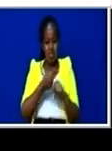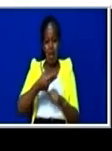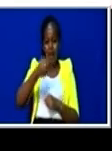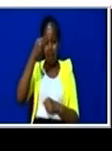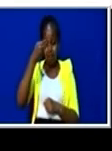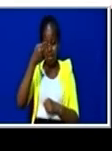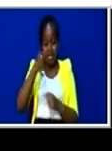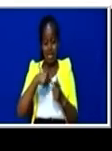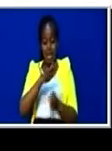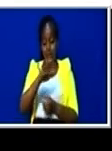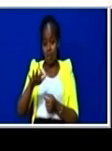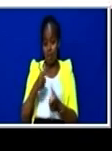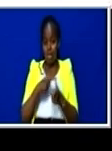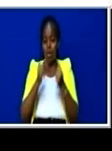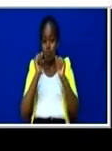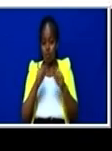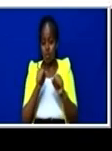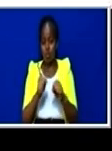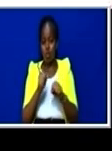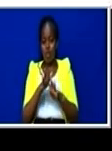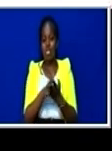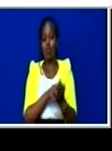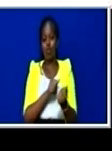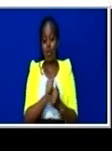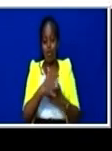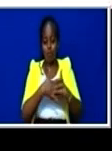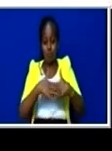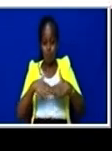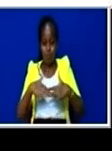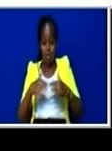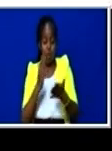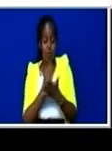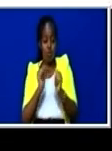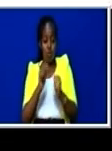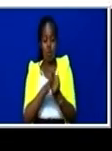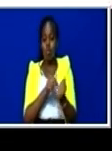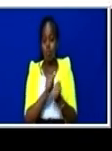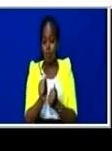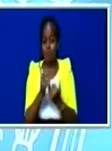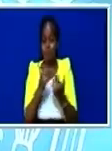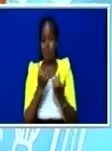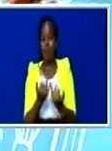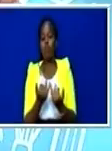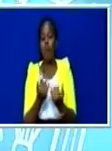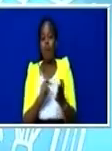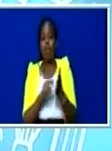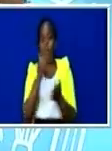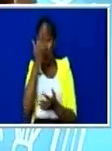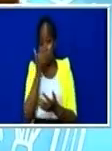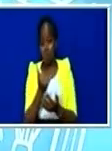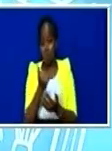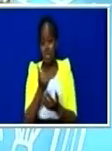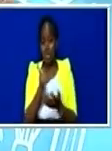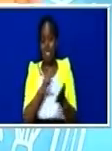temperatures, then it is going to be destroyed. Okay, it is going to be destroyed. So that is why we say it is